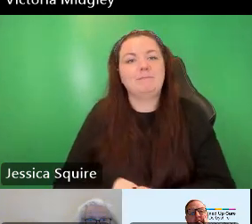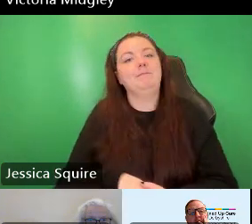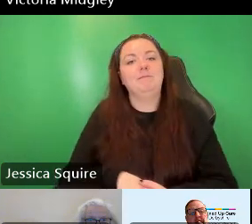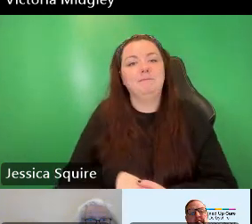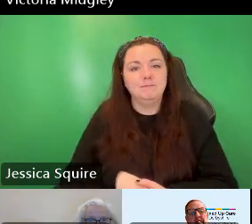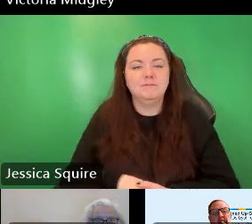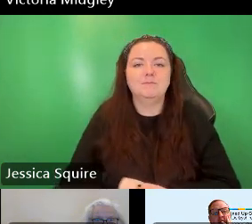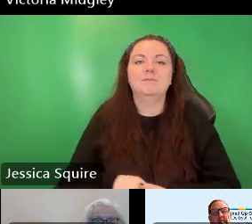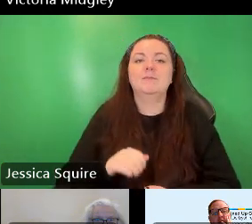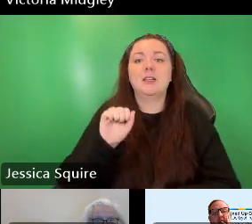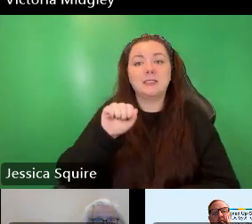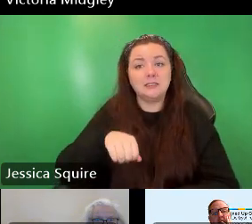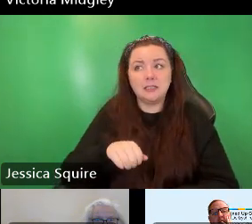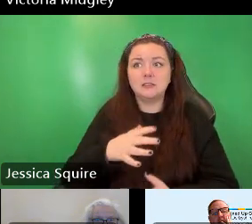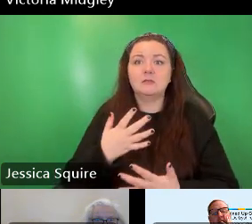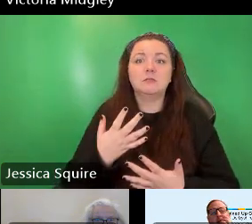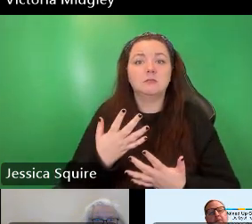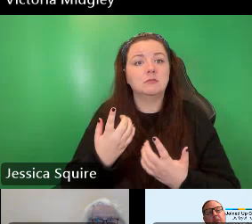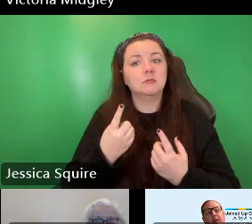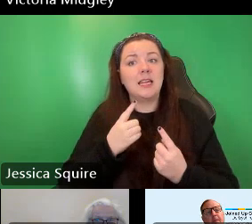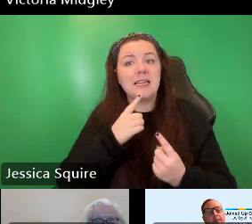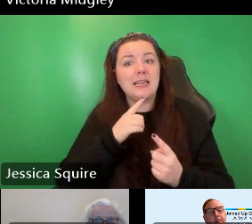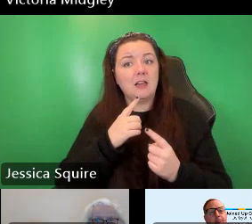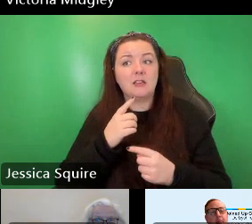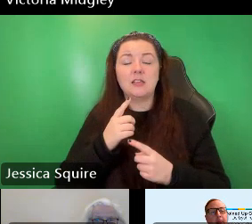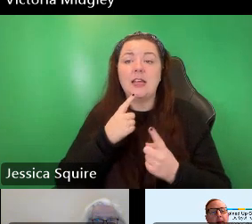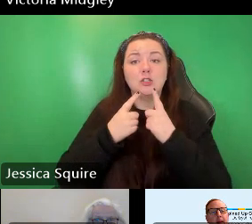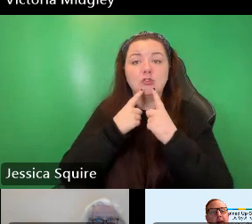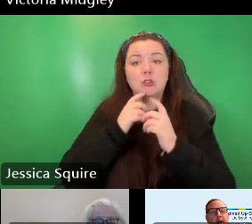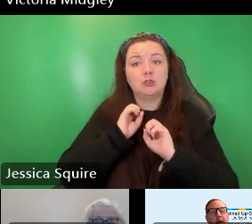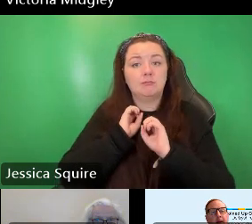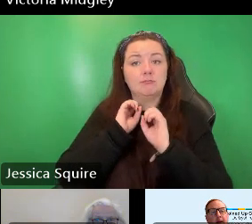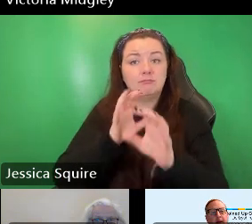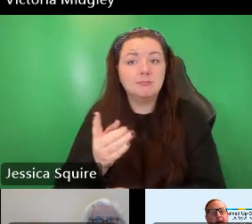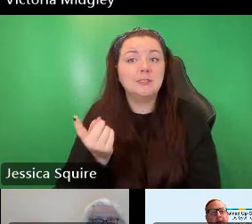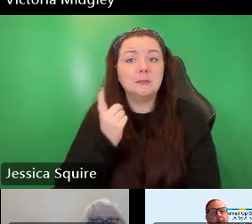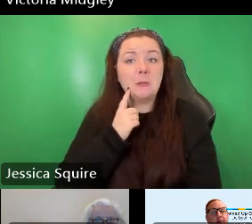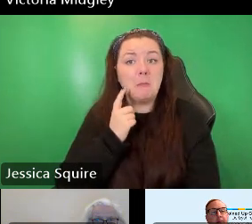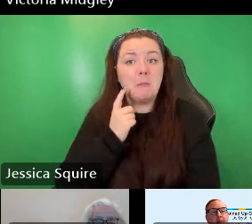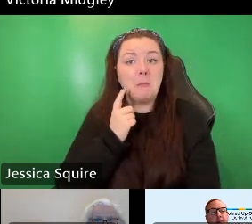be seen as quite a simple instruction can be interpreted by different people in different ways.